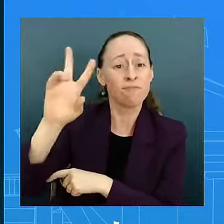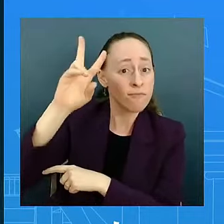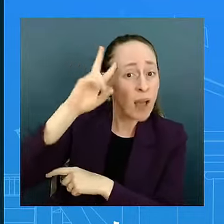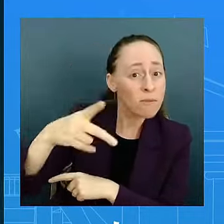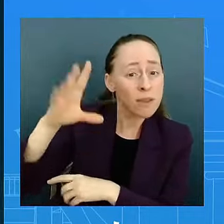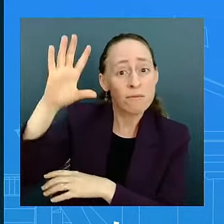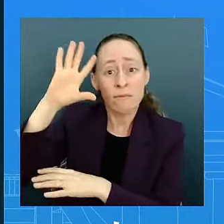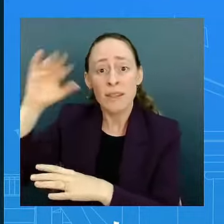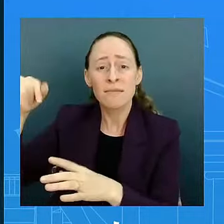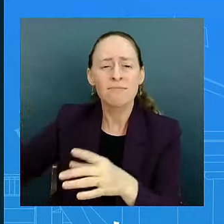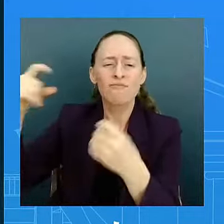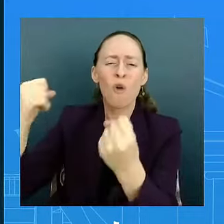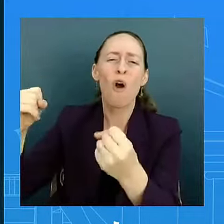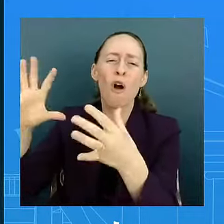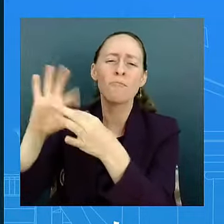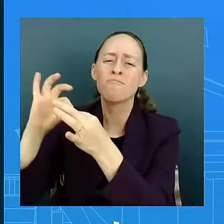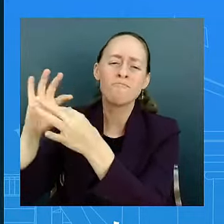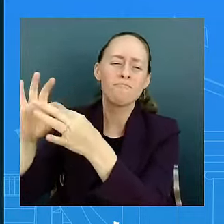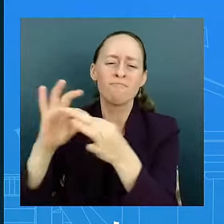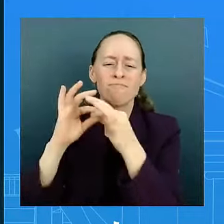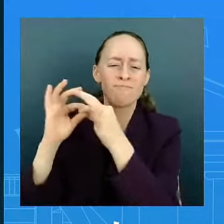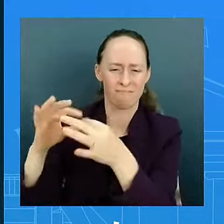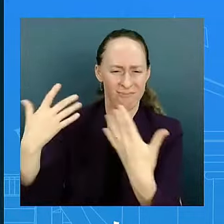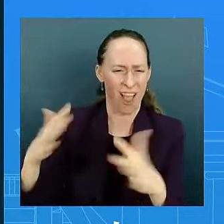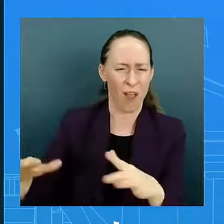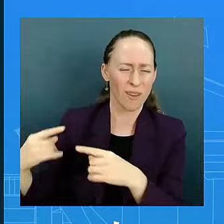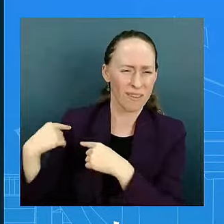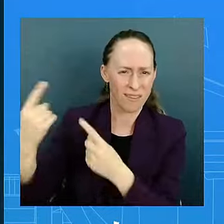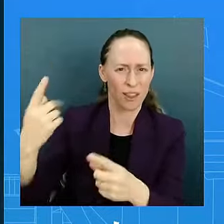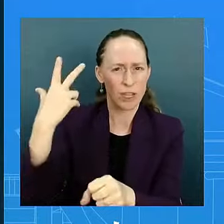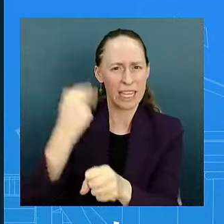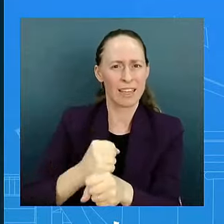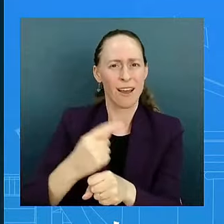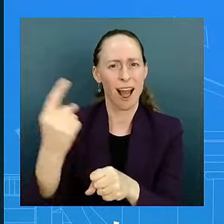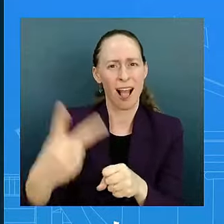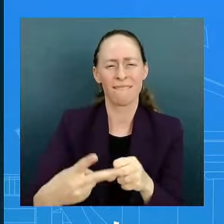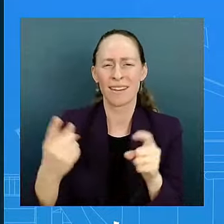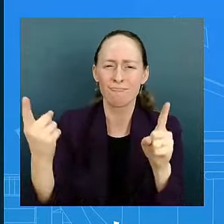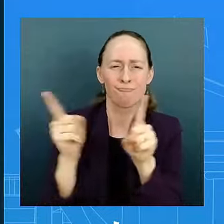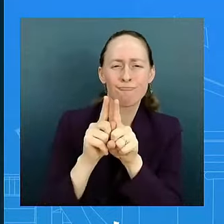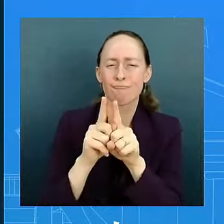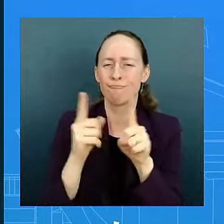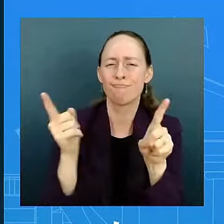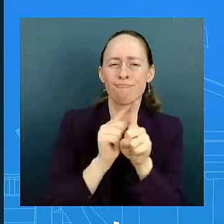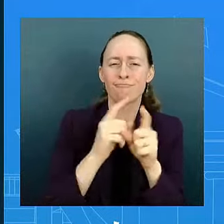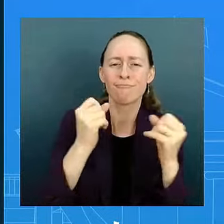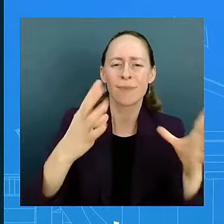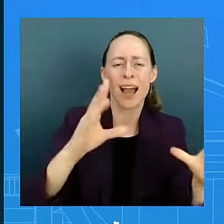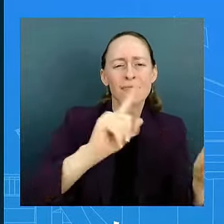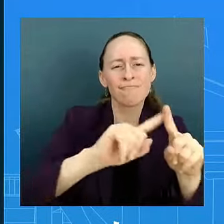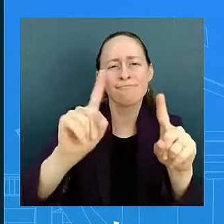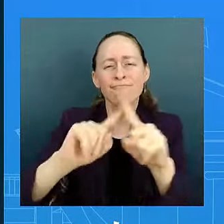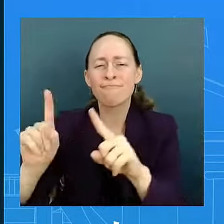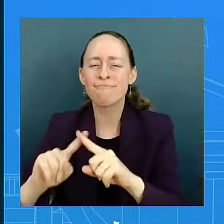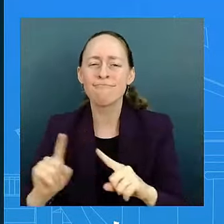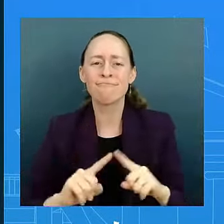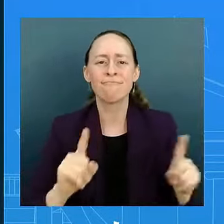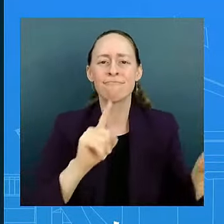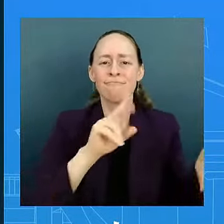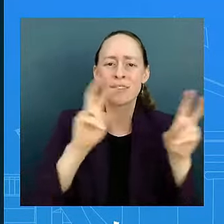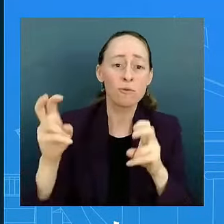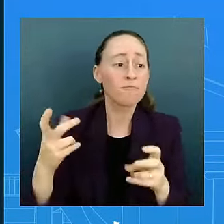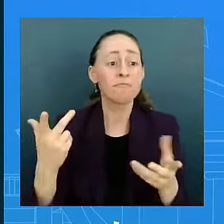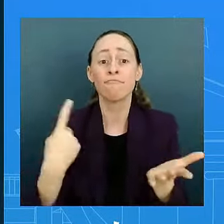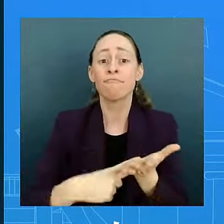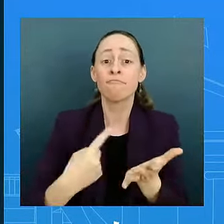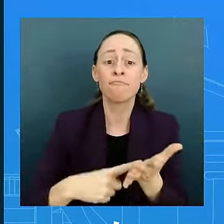3.5 years, and they have discussions regularly of both domestic and international importance, and this situation is